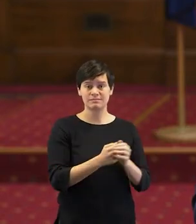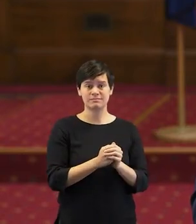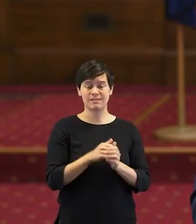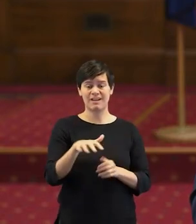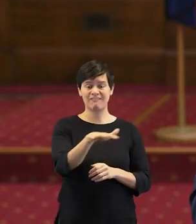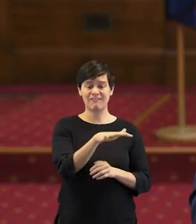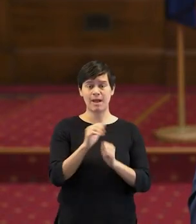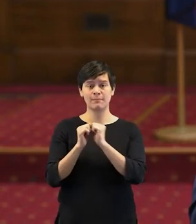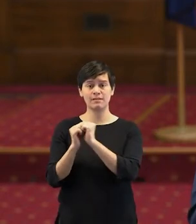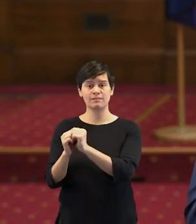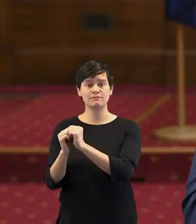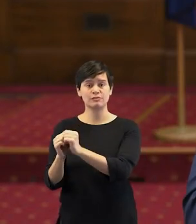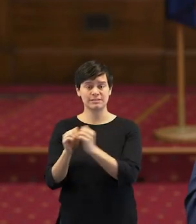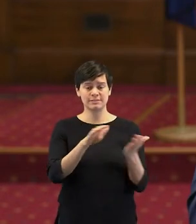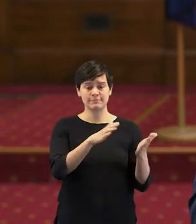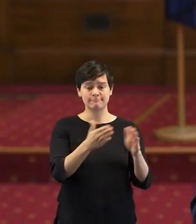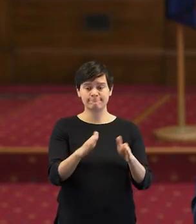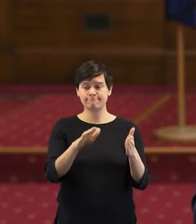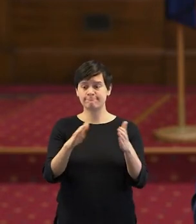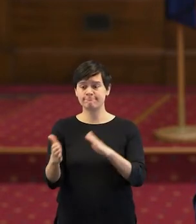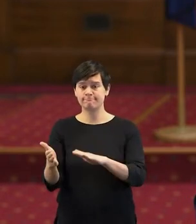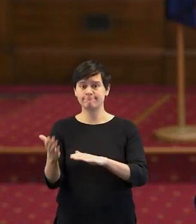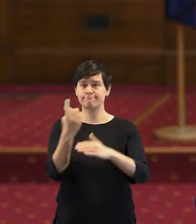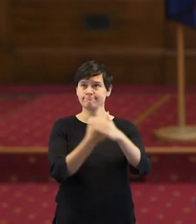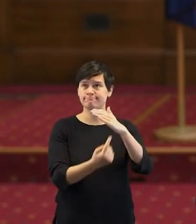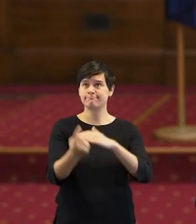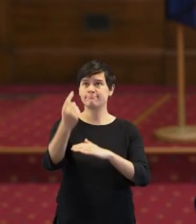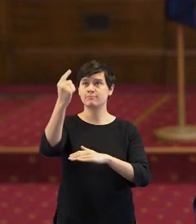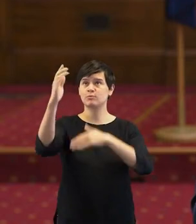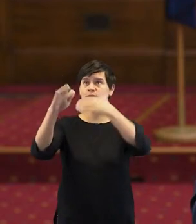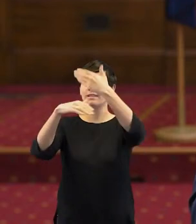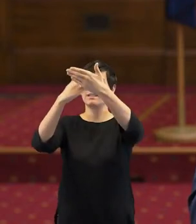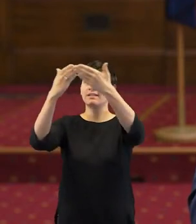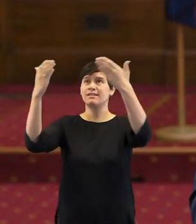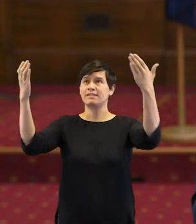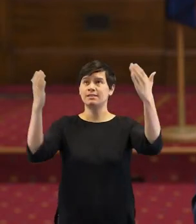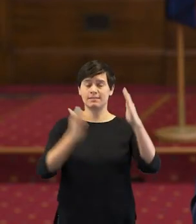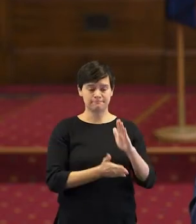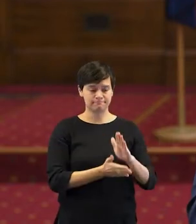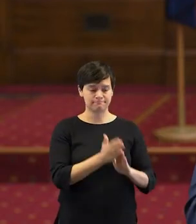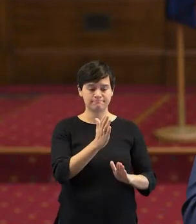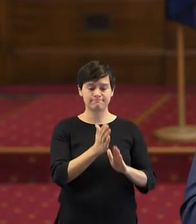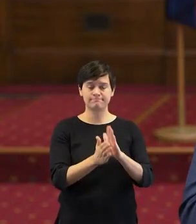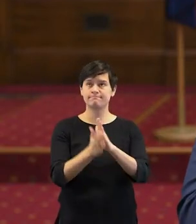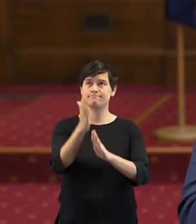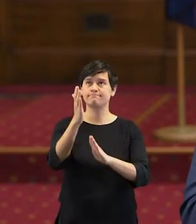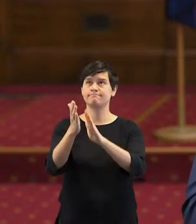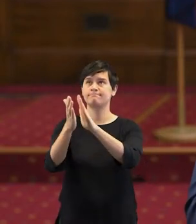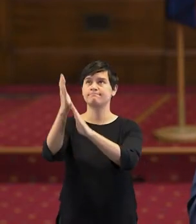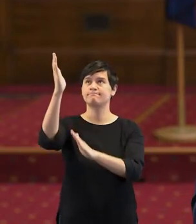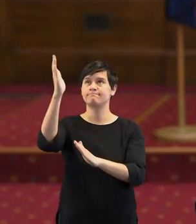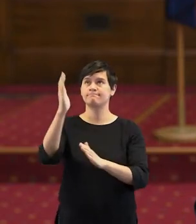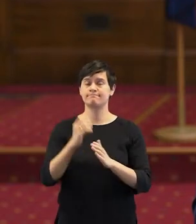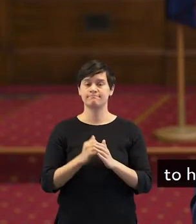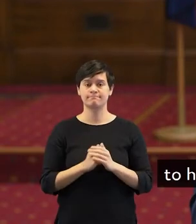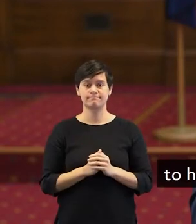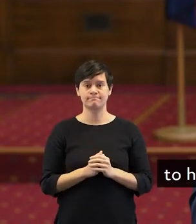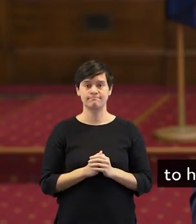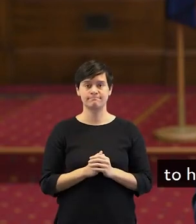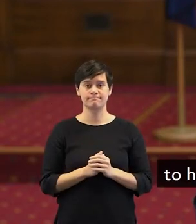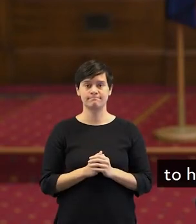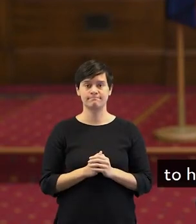koutou. Tuatahi ki te premier, nāna wēnei tohu, ka tukuna atu ki te motu whānui, hei